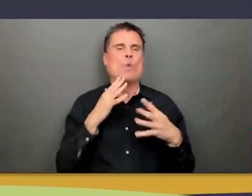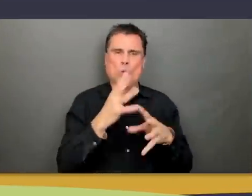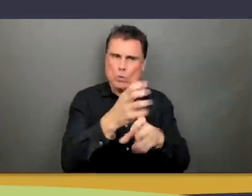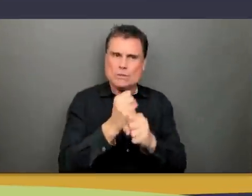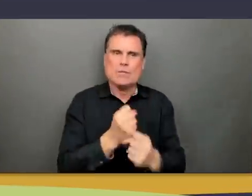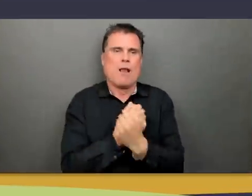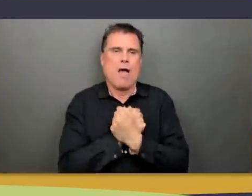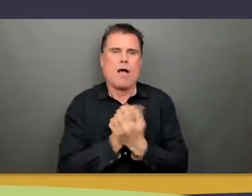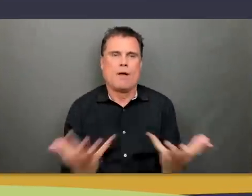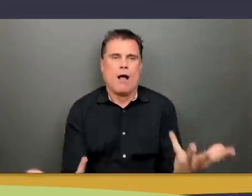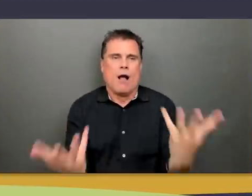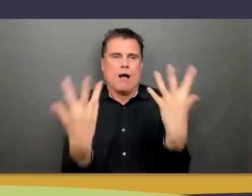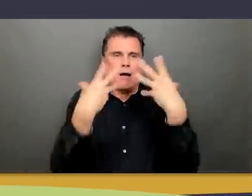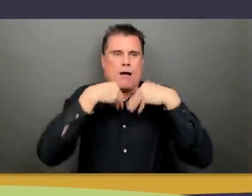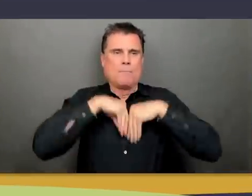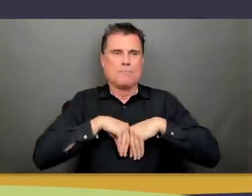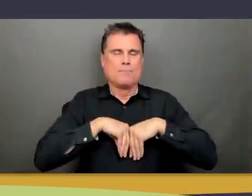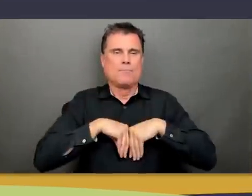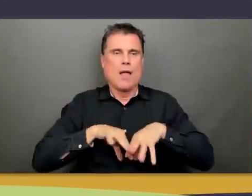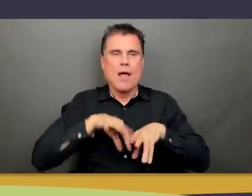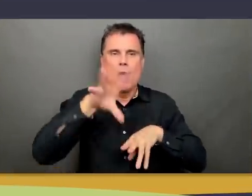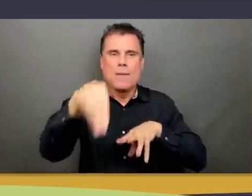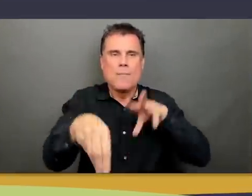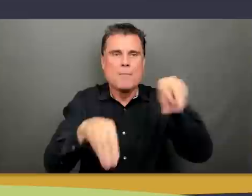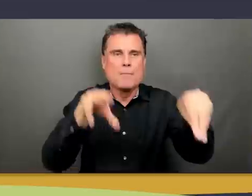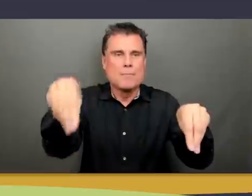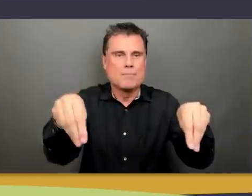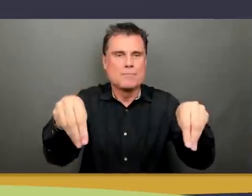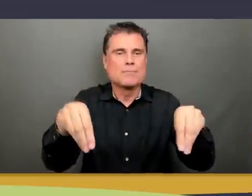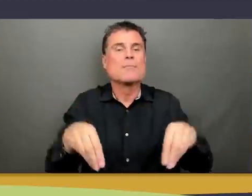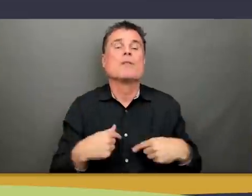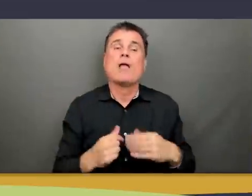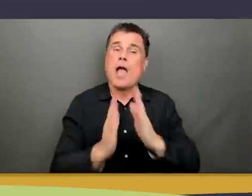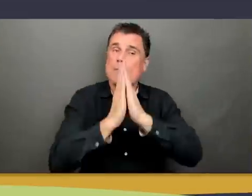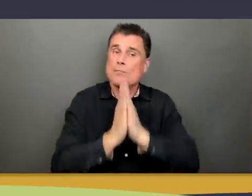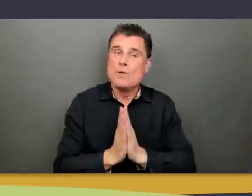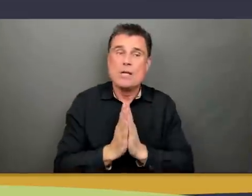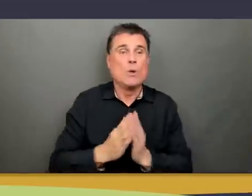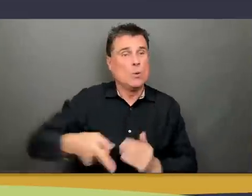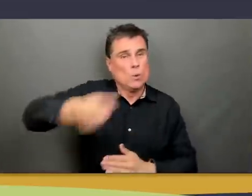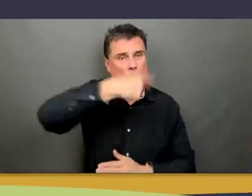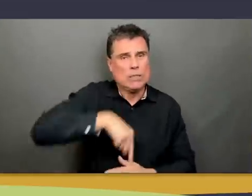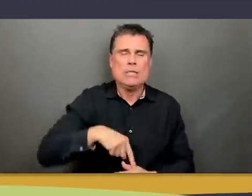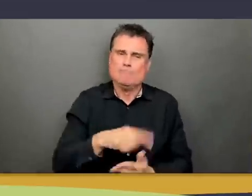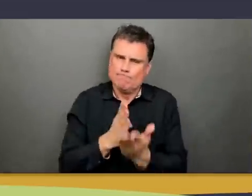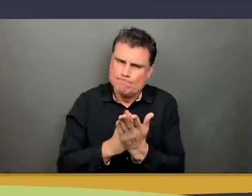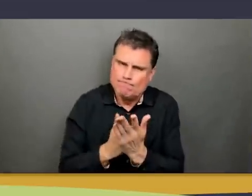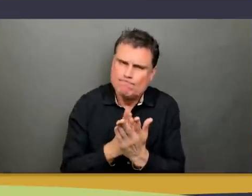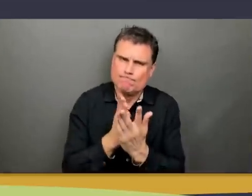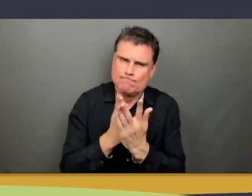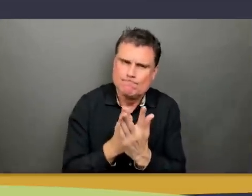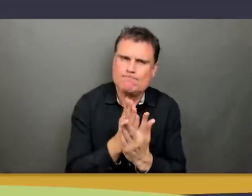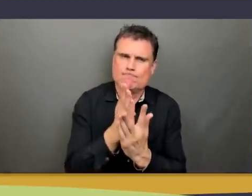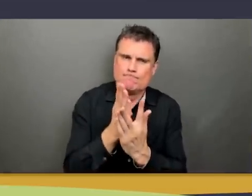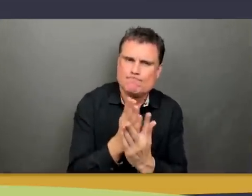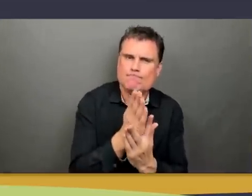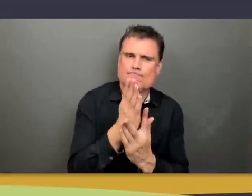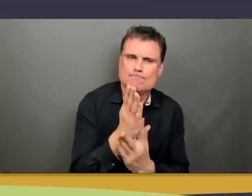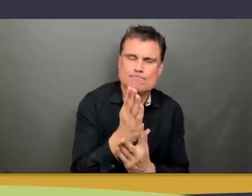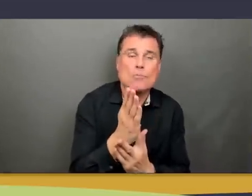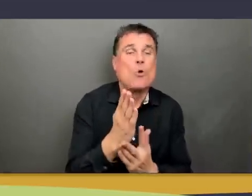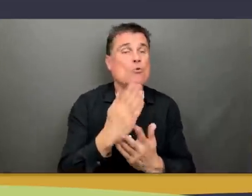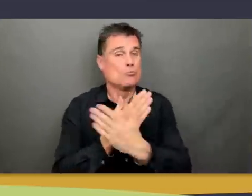we rest when we need to. And may we keep going. And may we find love in abundance. And may we